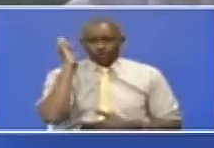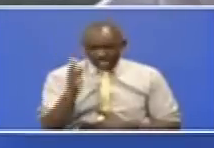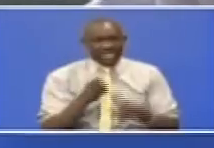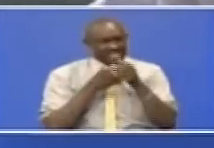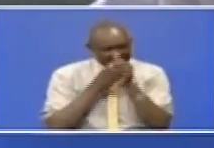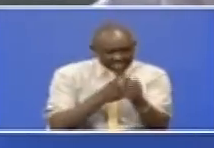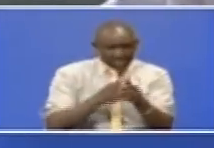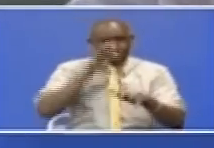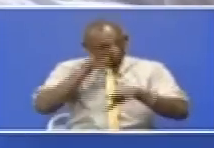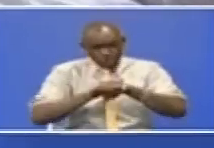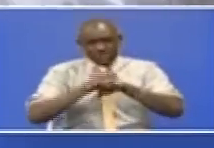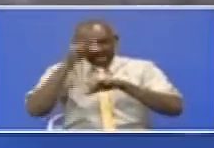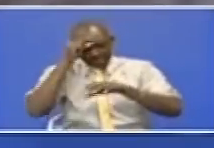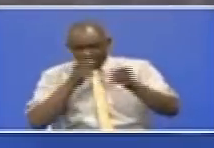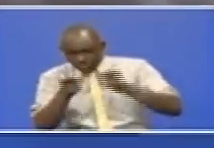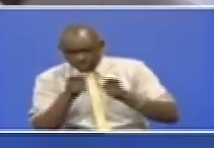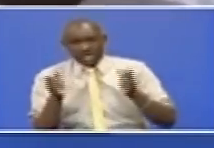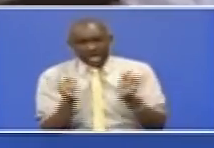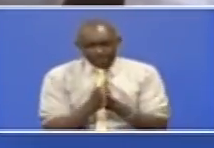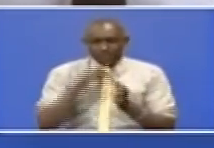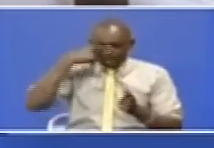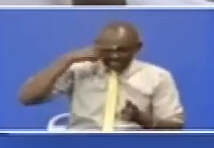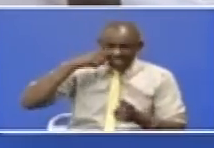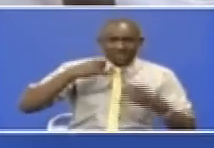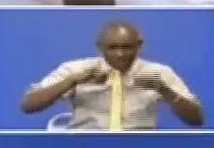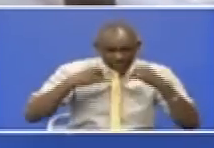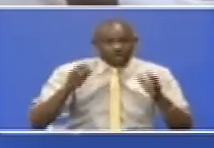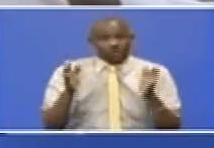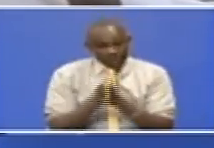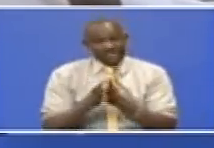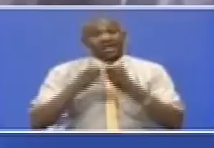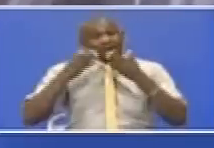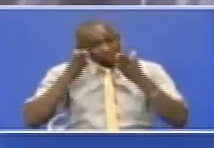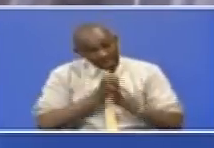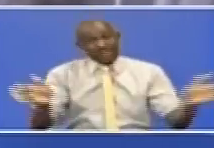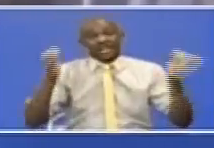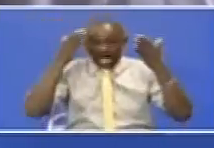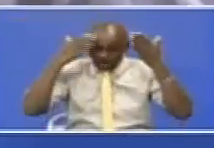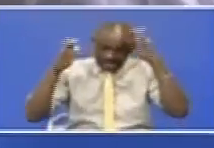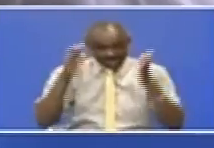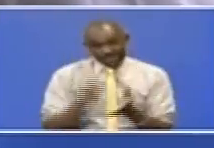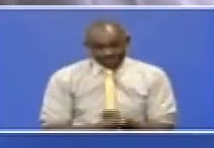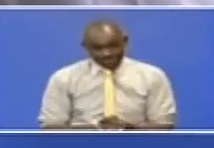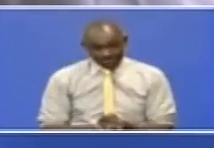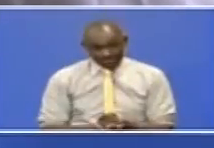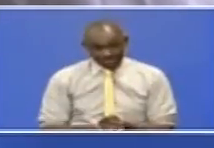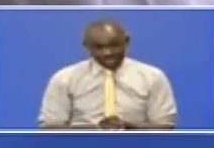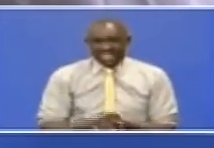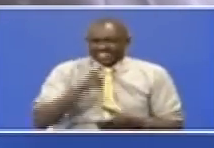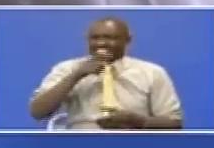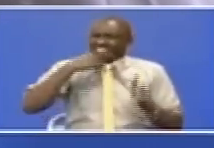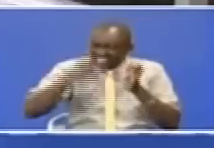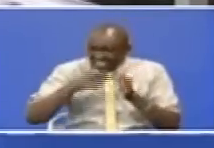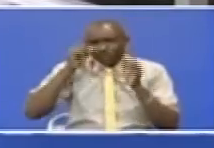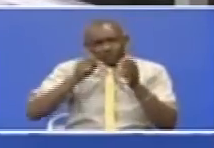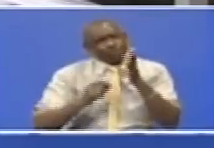leadership, good governance, policy implementation, and raising public awareness. An industry will thrive when you